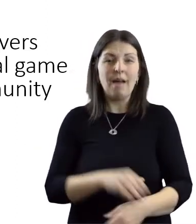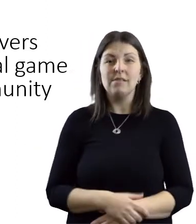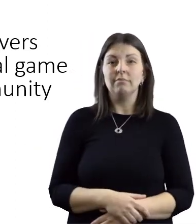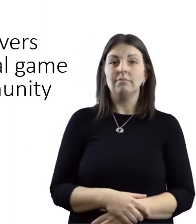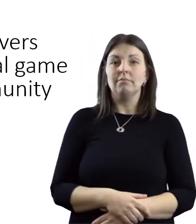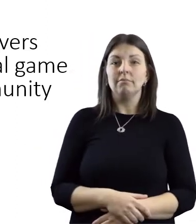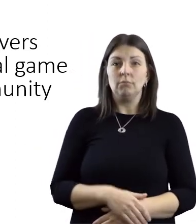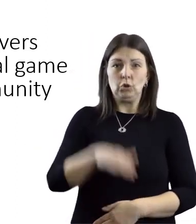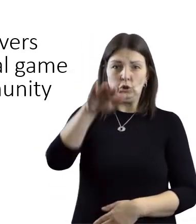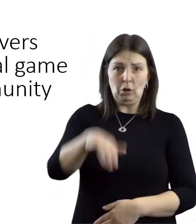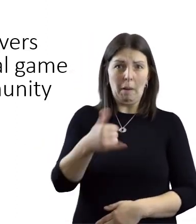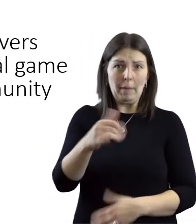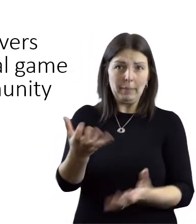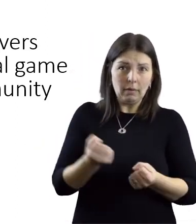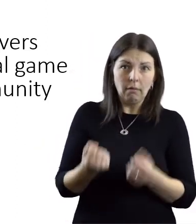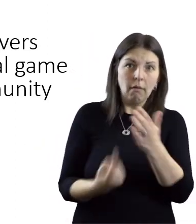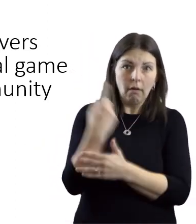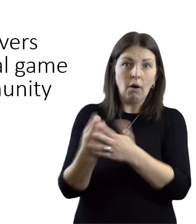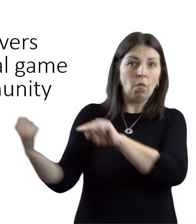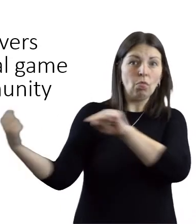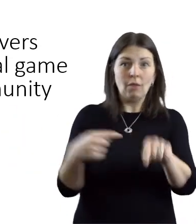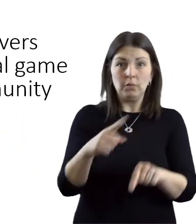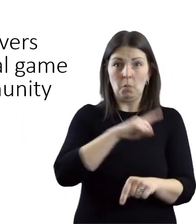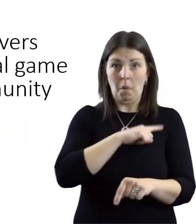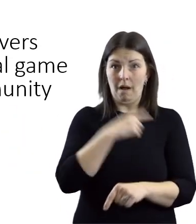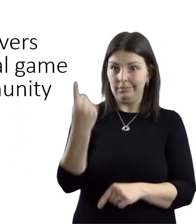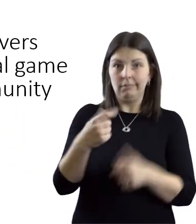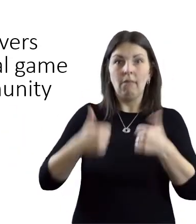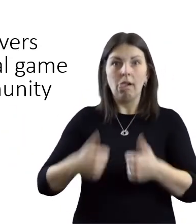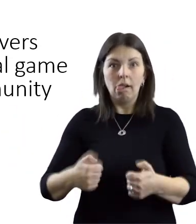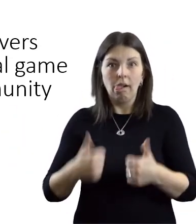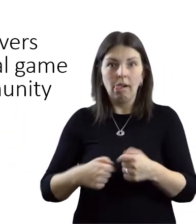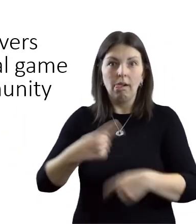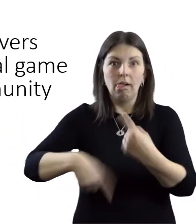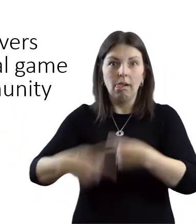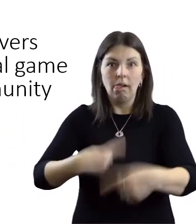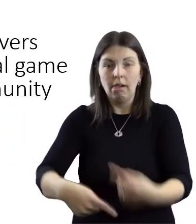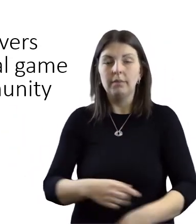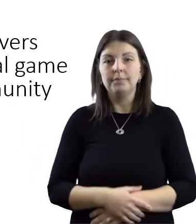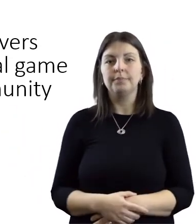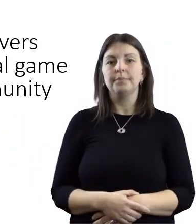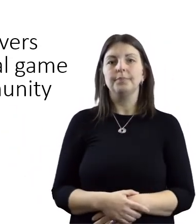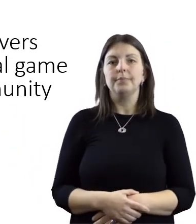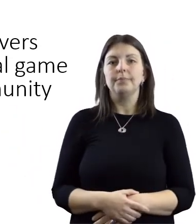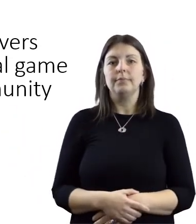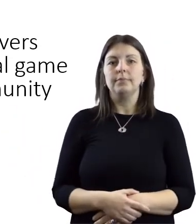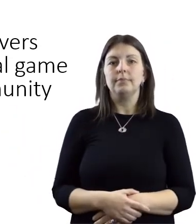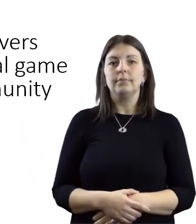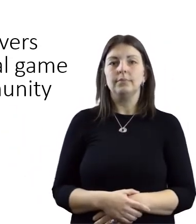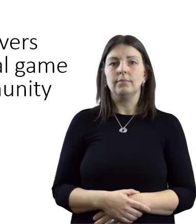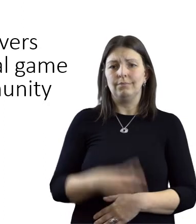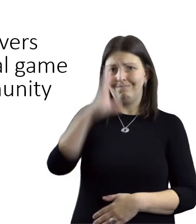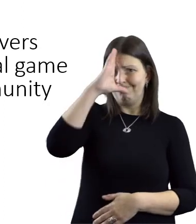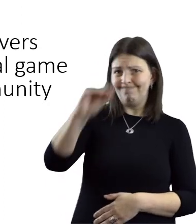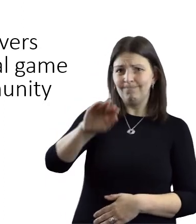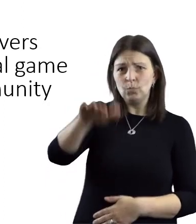than yourselves, especially if they play an online game. Remind your child that if a player is being inappropriate, they can report and block them. Be cautious